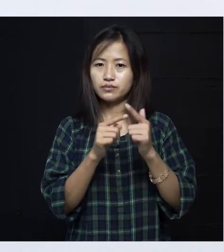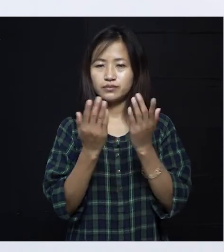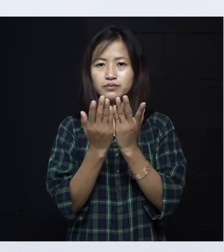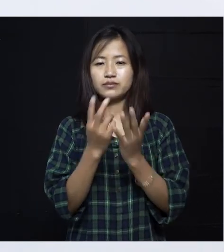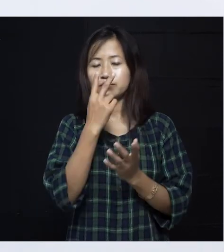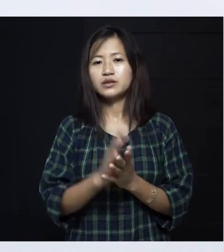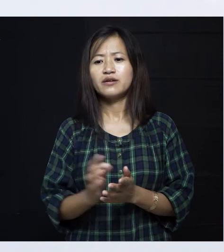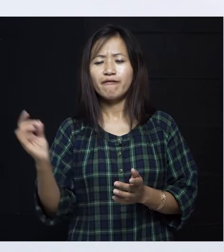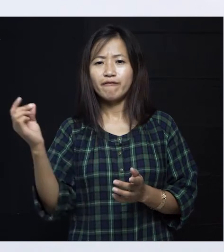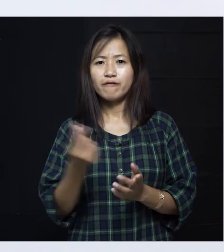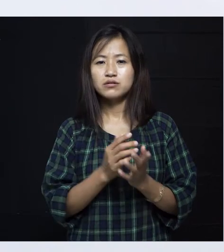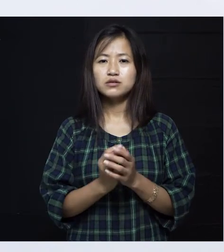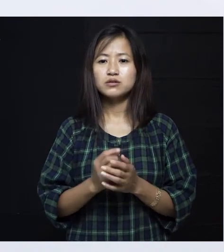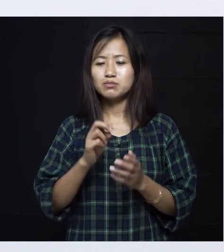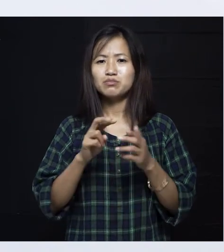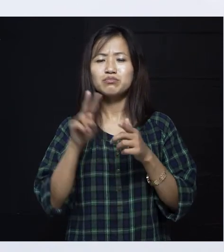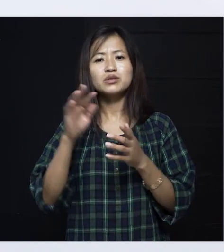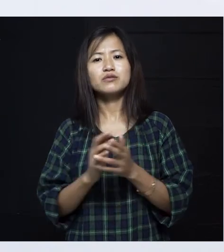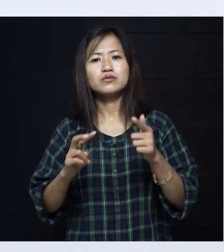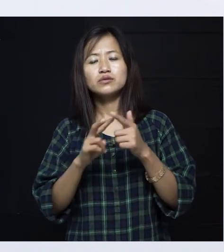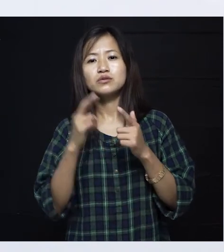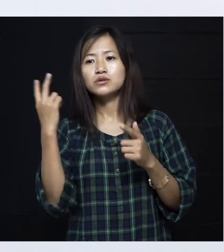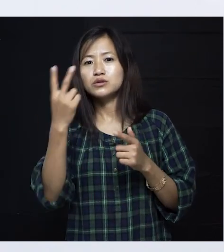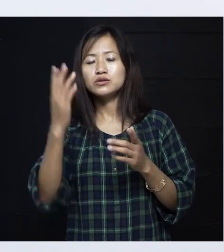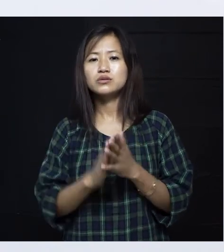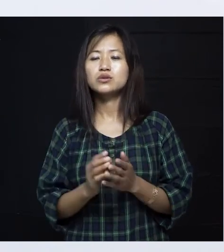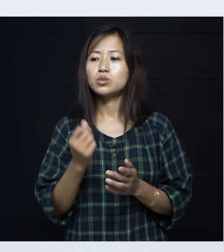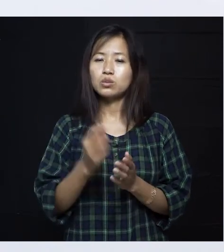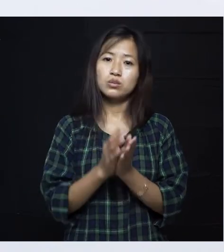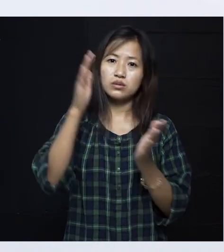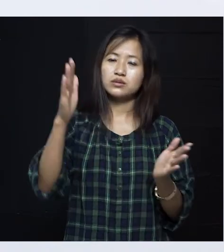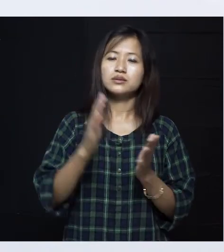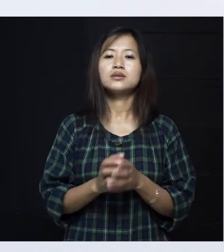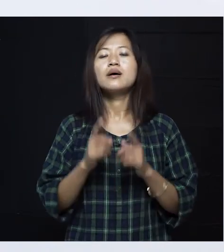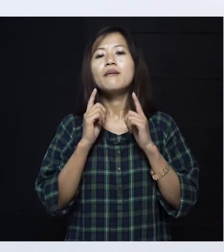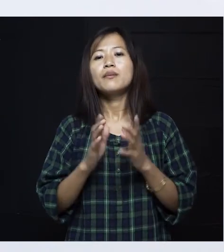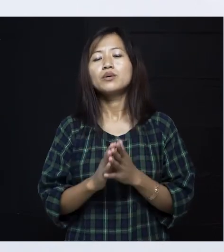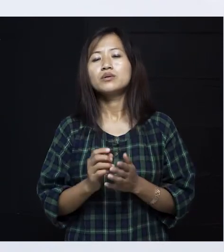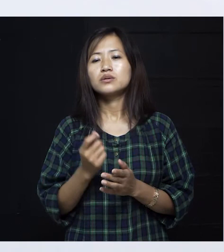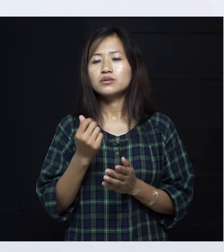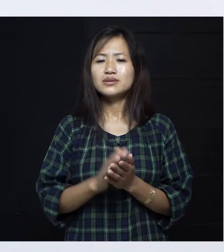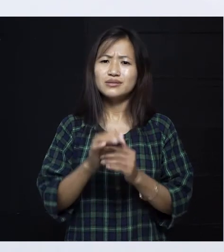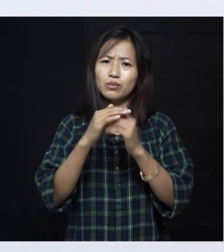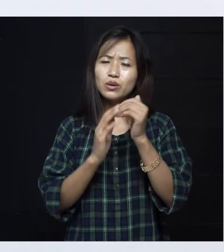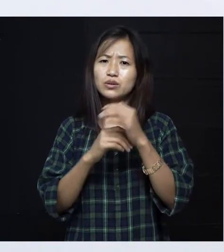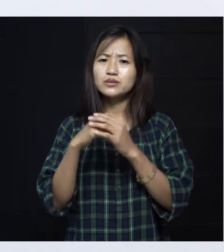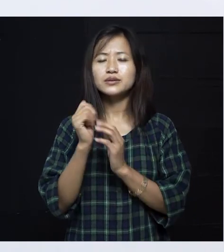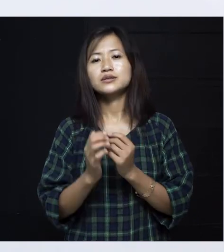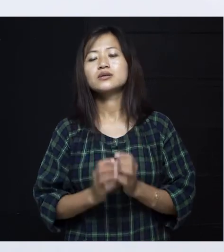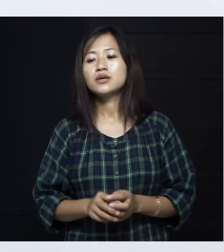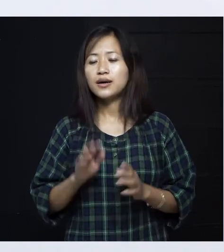the fastest means of transport, although it is the costliest. Then it is also the most comfortable